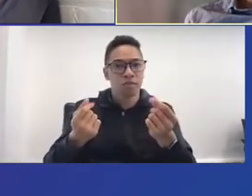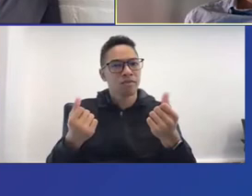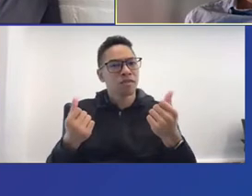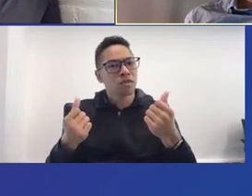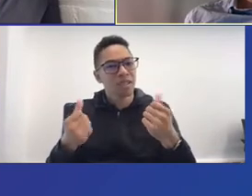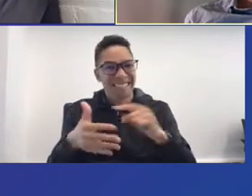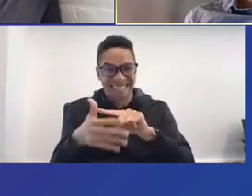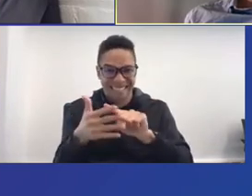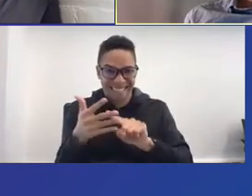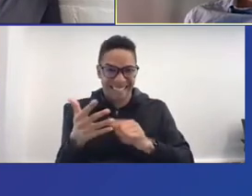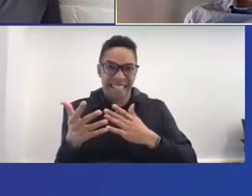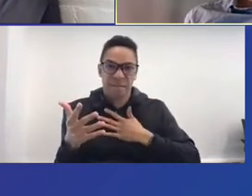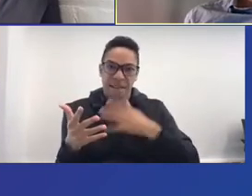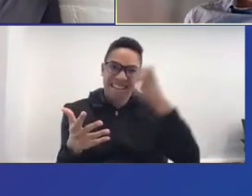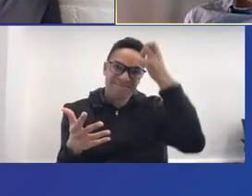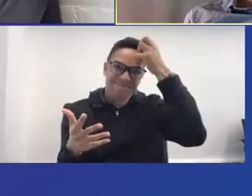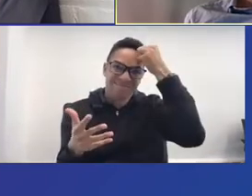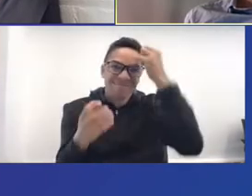these things